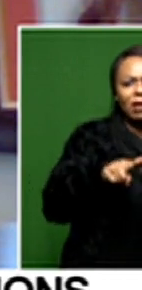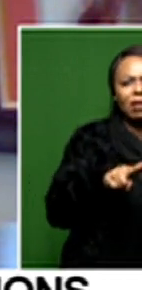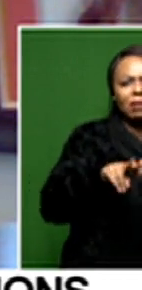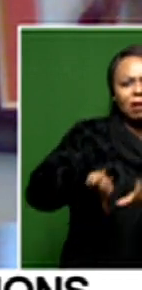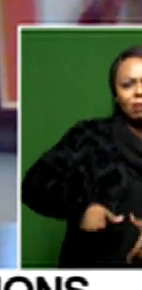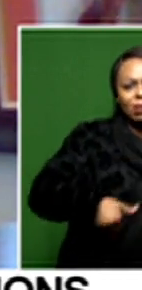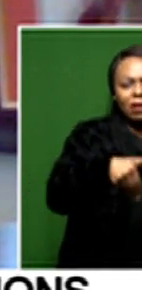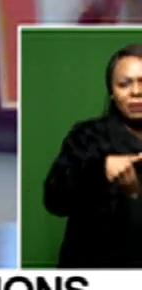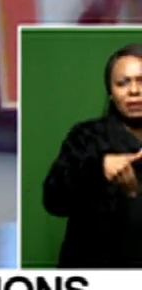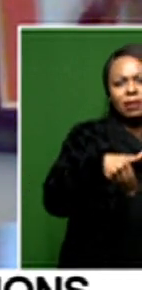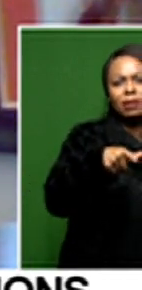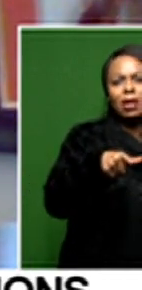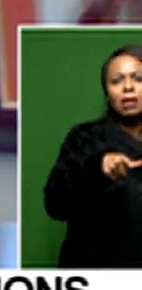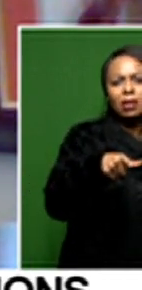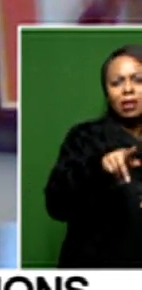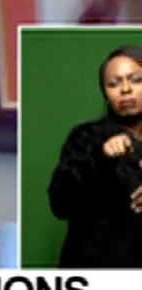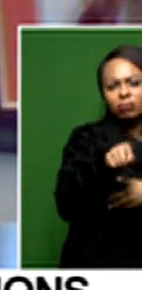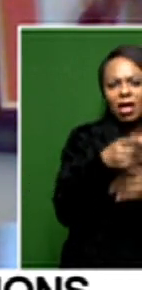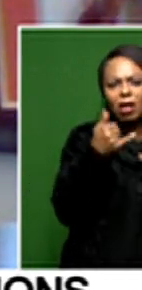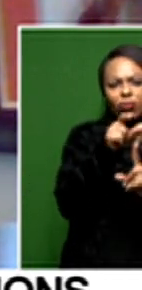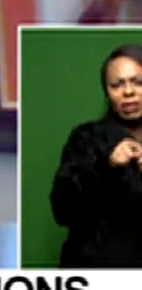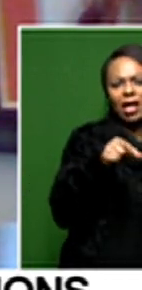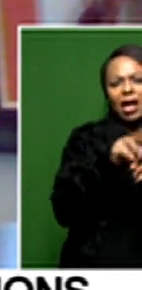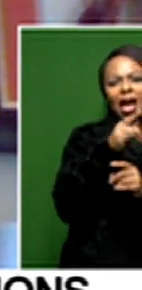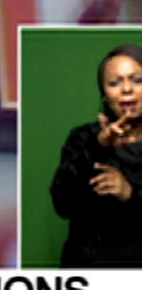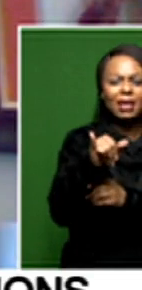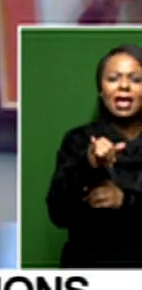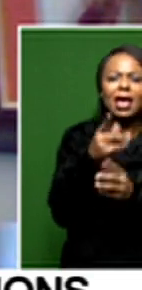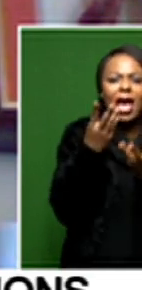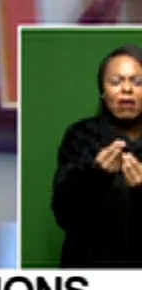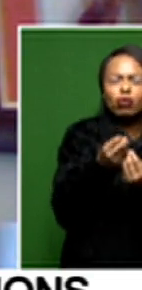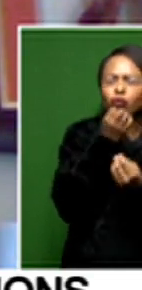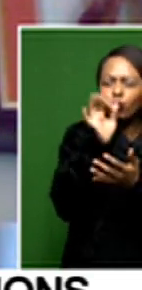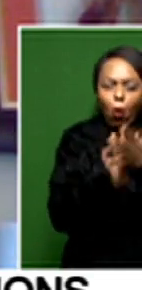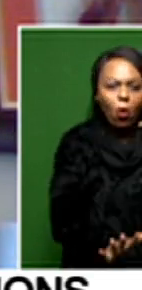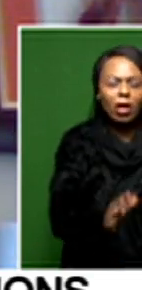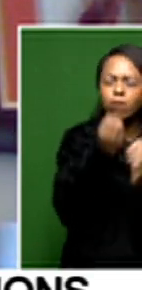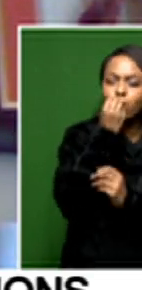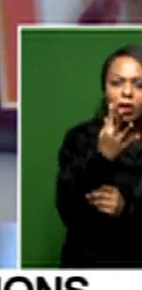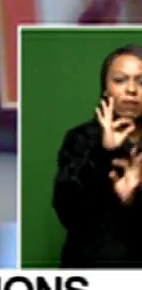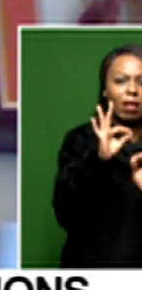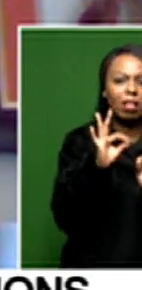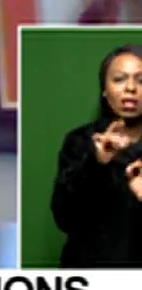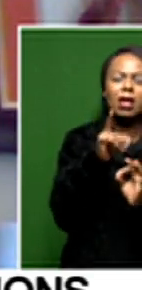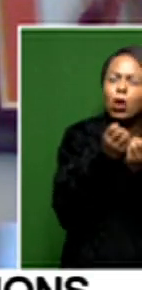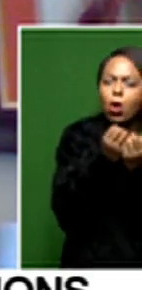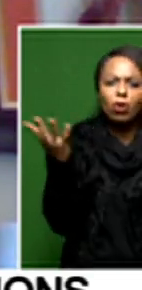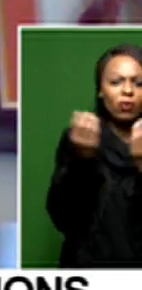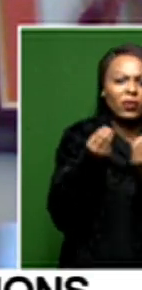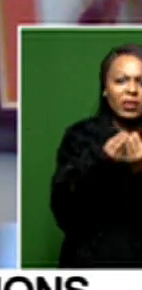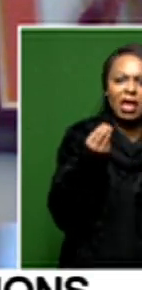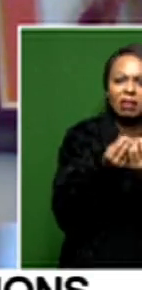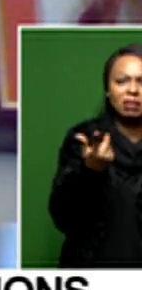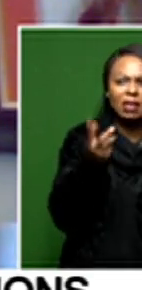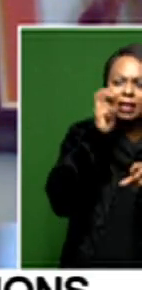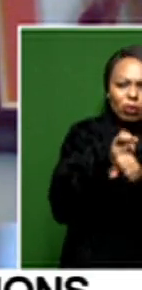intense storyline, which we believe that the audience got really educated. And we're opening that up again. They said we still have so much that we